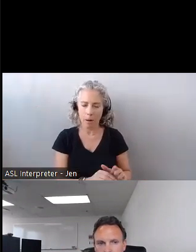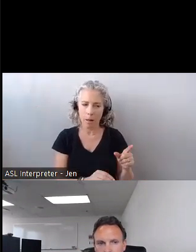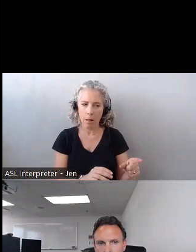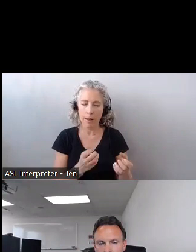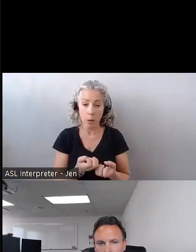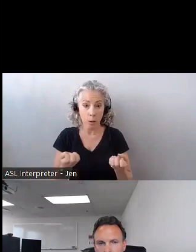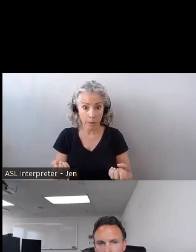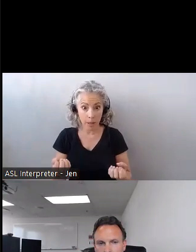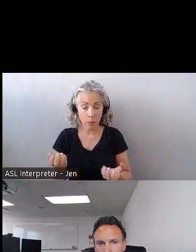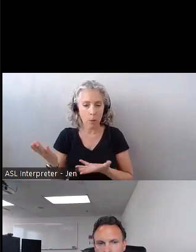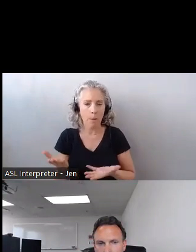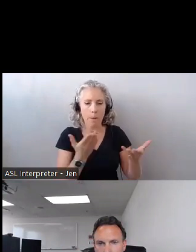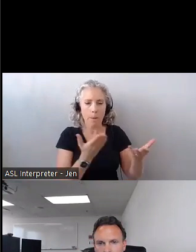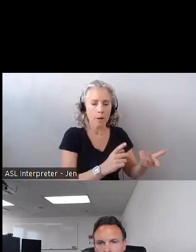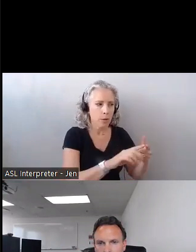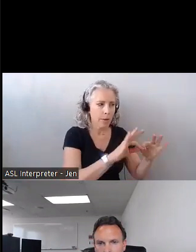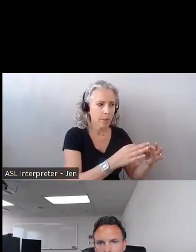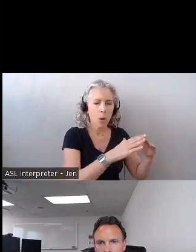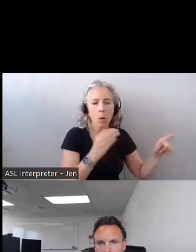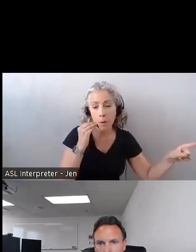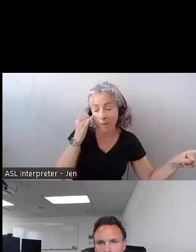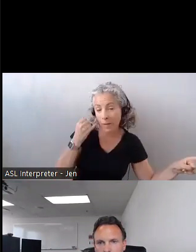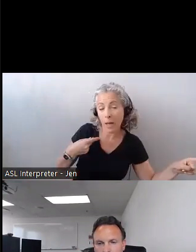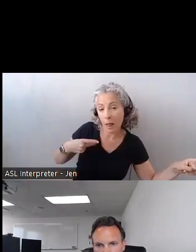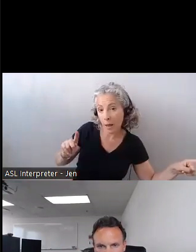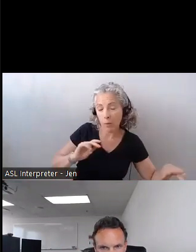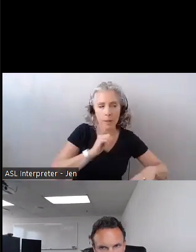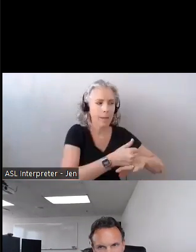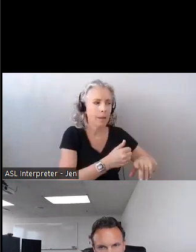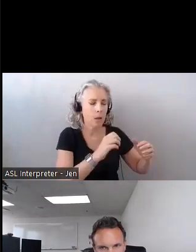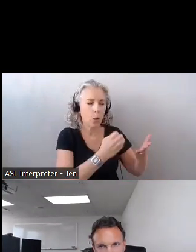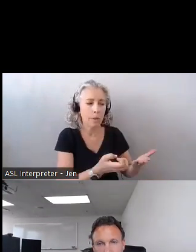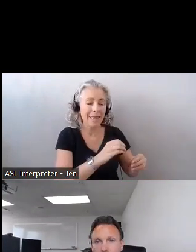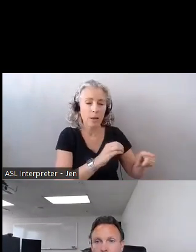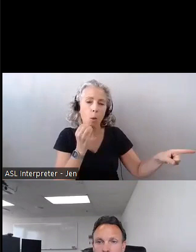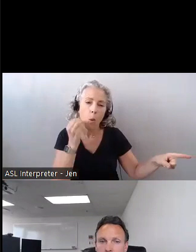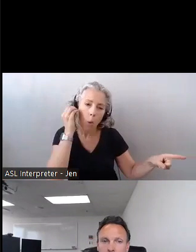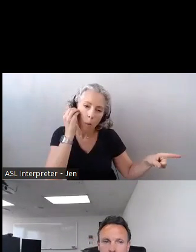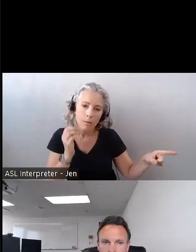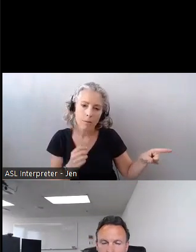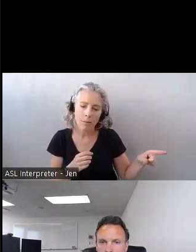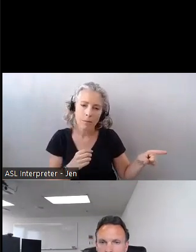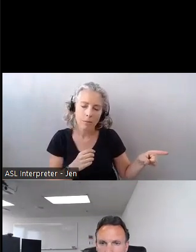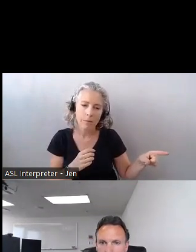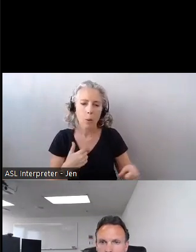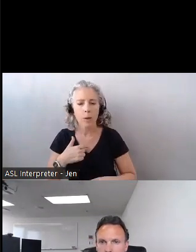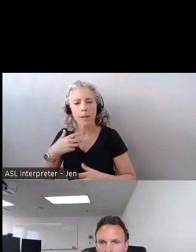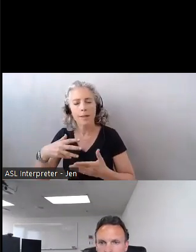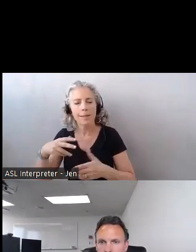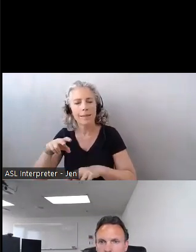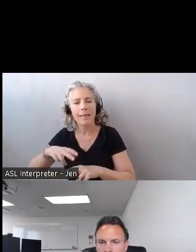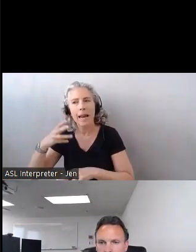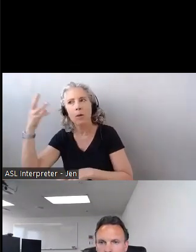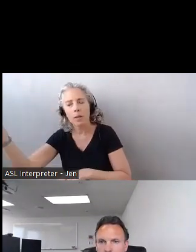the family's home, if they will allow us to, and setting up the equipment in their home and sitting out in a vehicle or in their